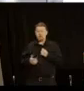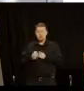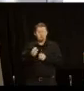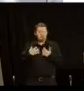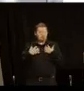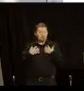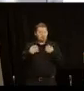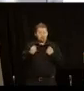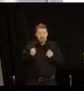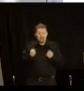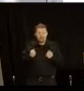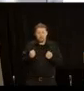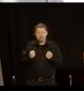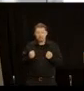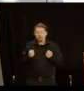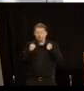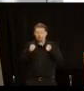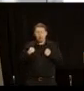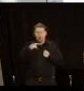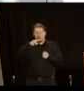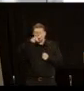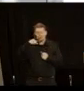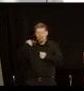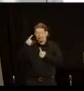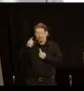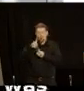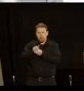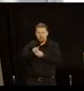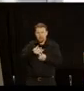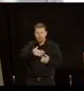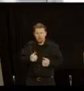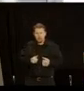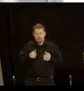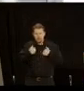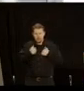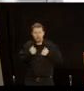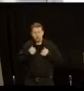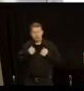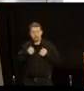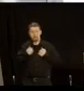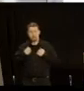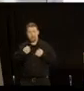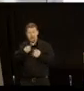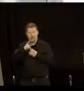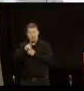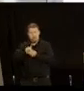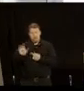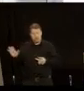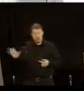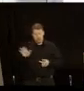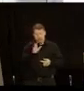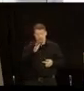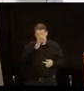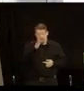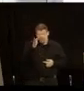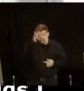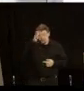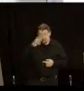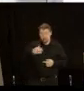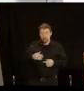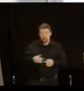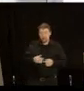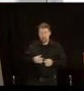courageous, strongest kids I had ever met in my life. And then when I met their parents, I was